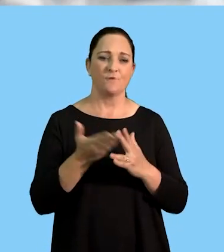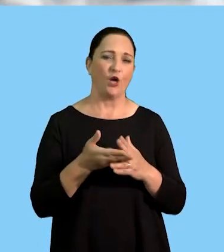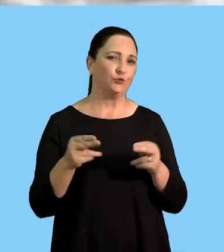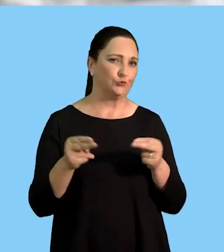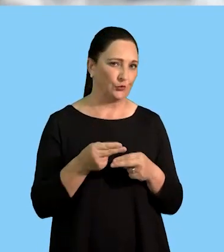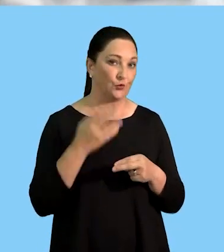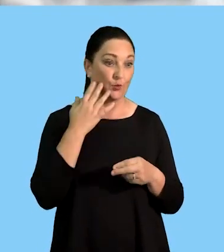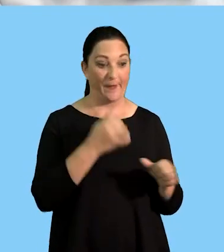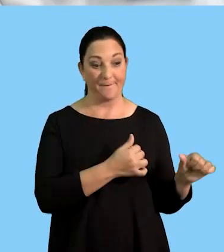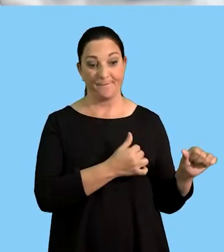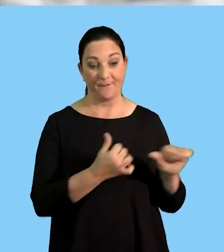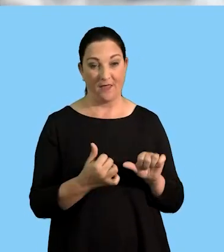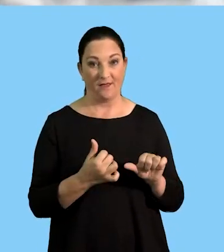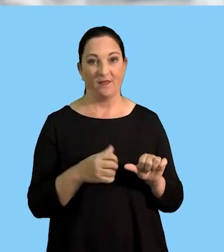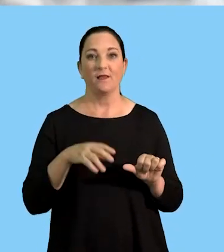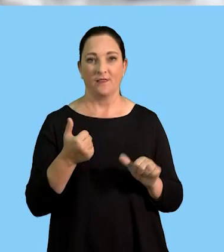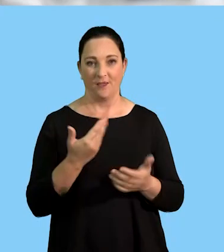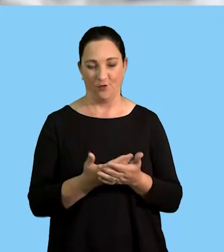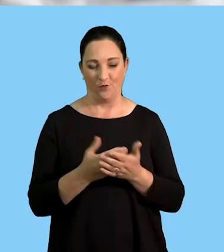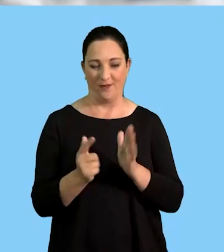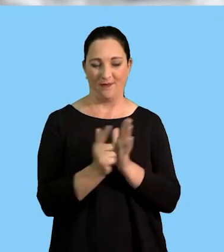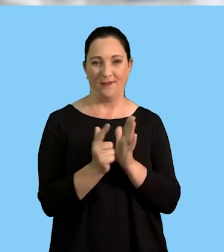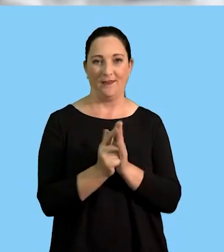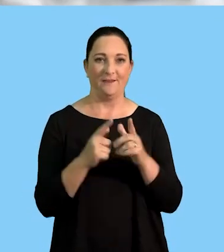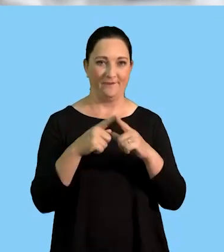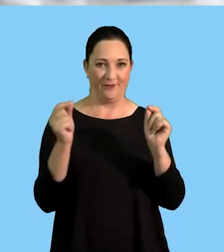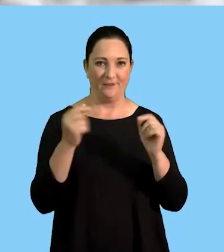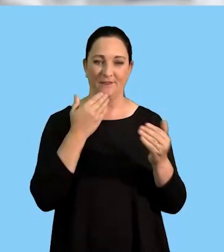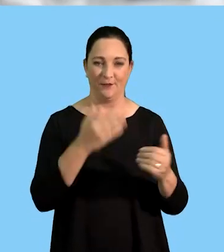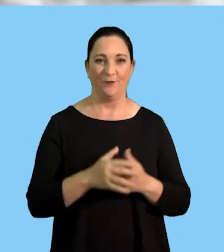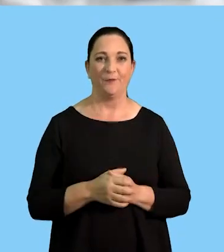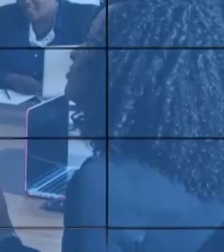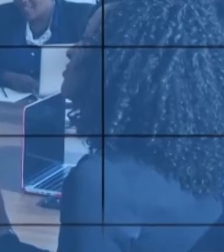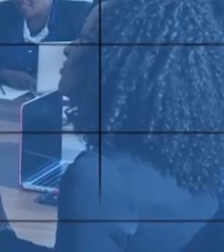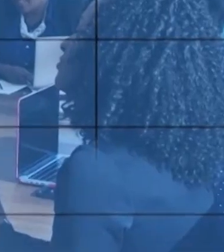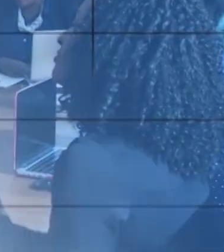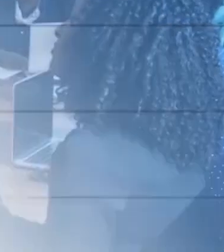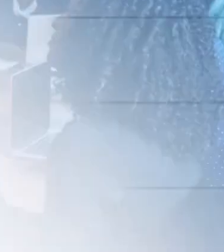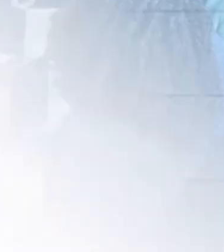another short break and we'll come back to finish up our lesson. Thank you.